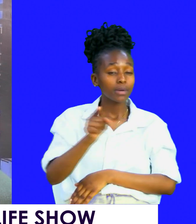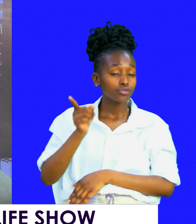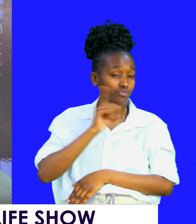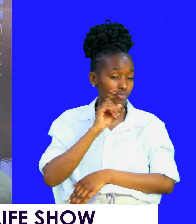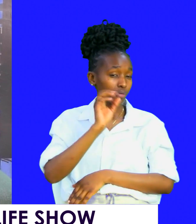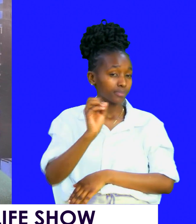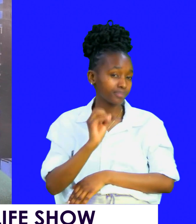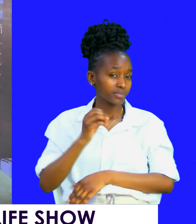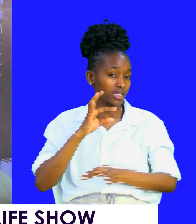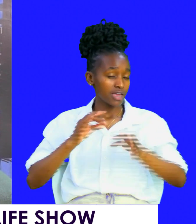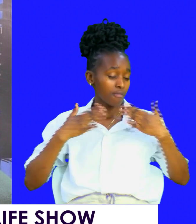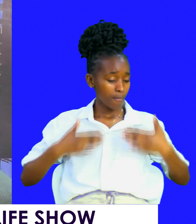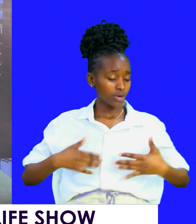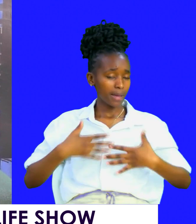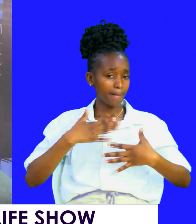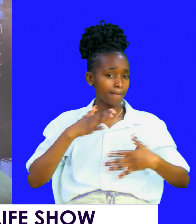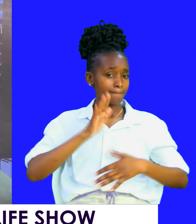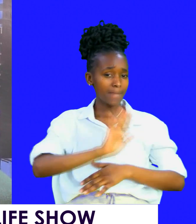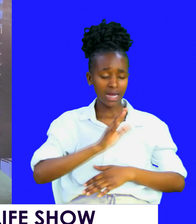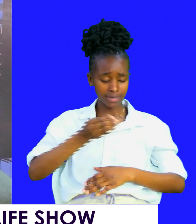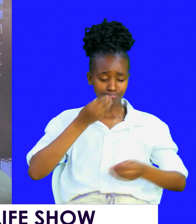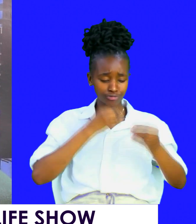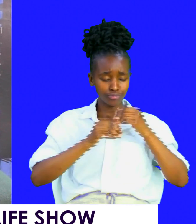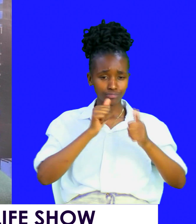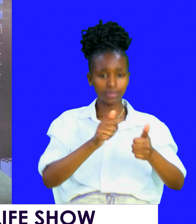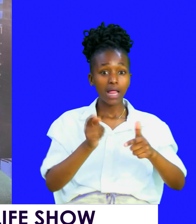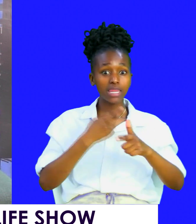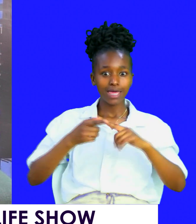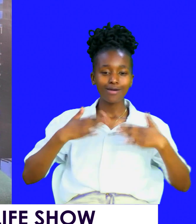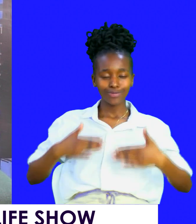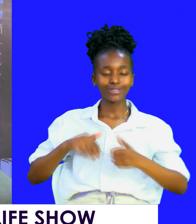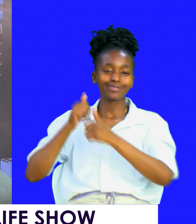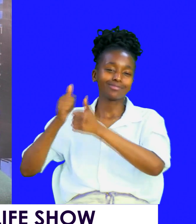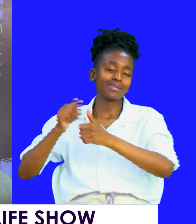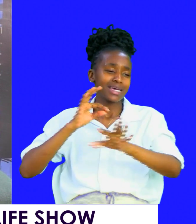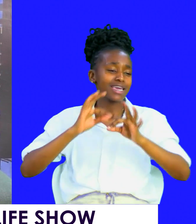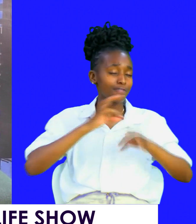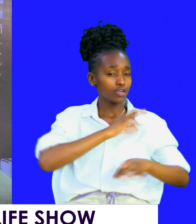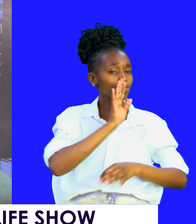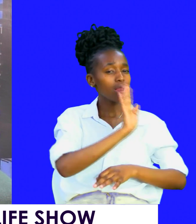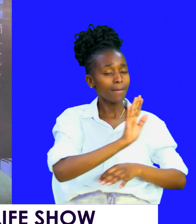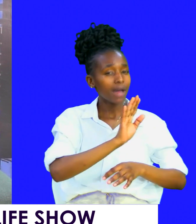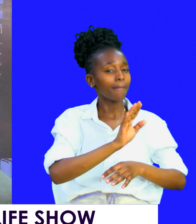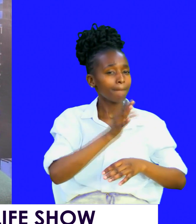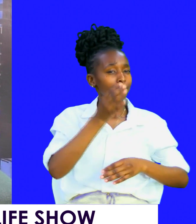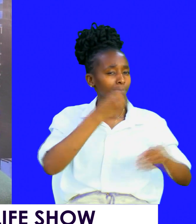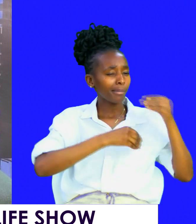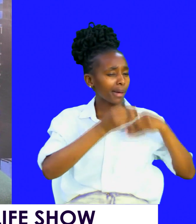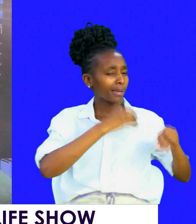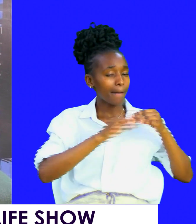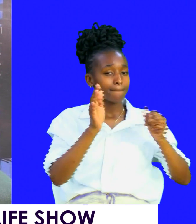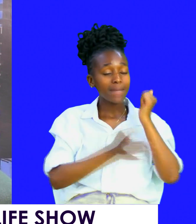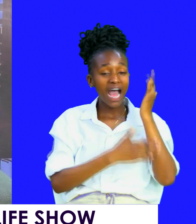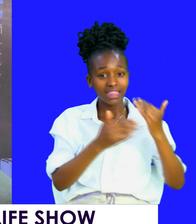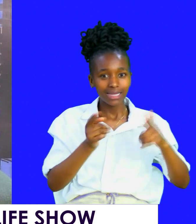is in what you're eating today. In the same manner, the health of your soul, it is in what you're eating today. Surround